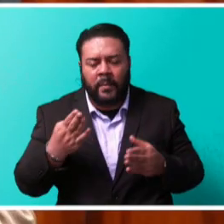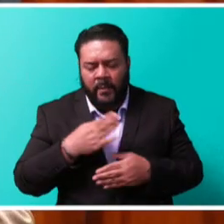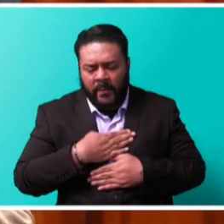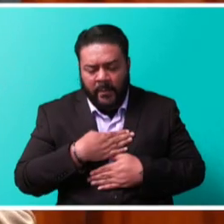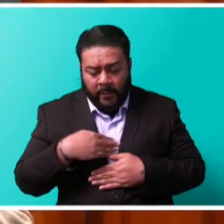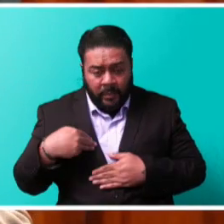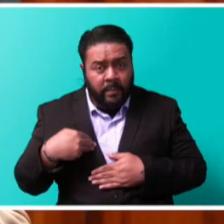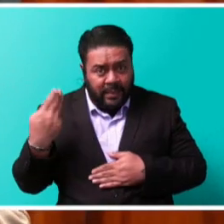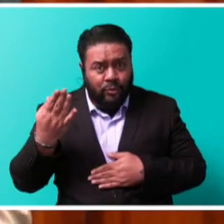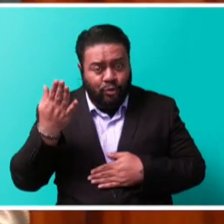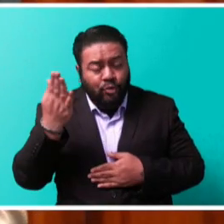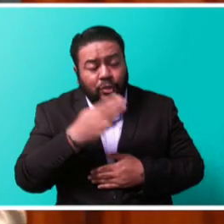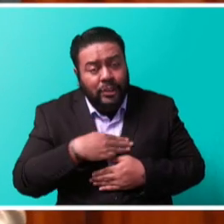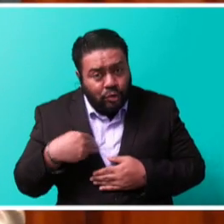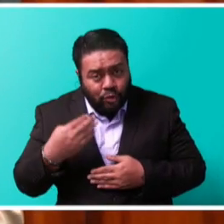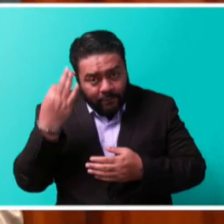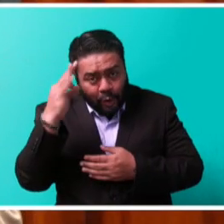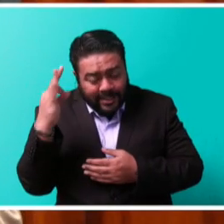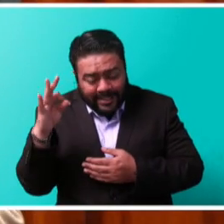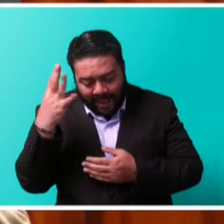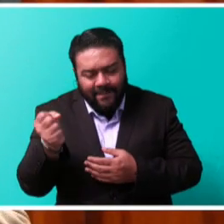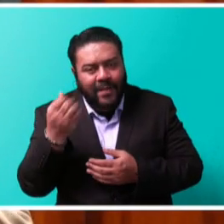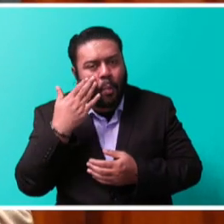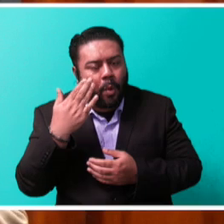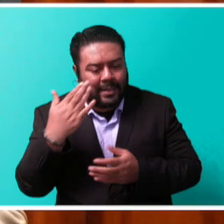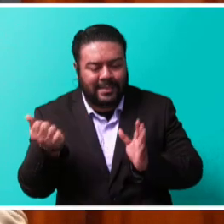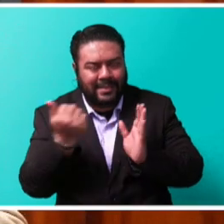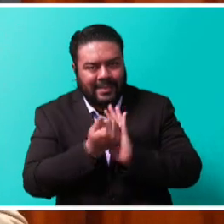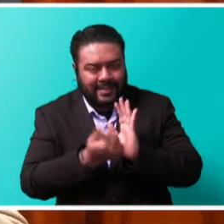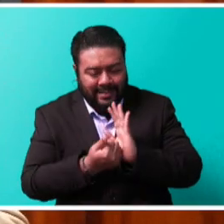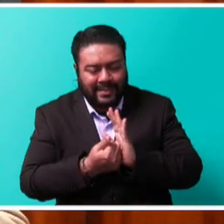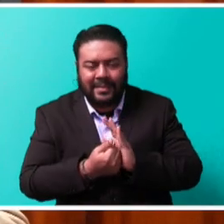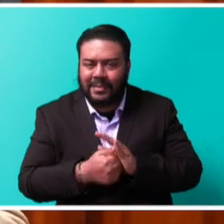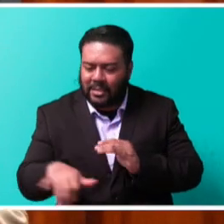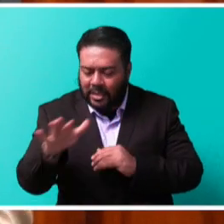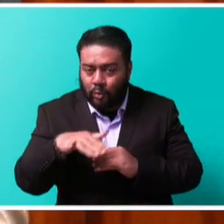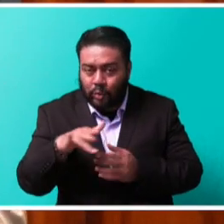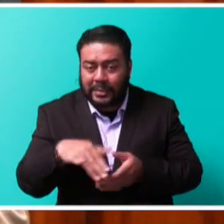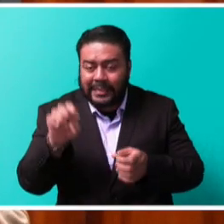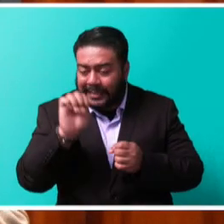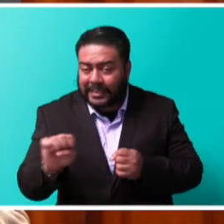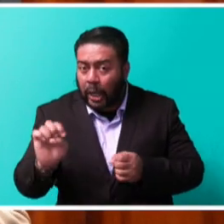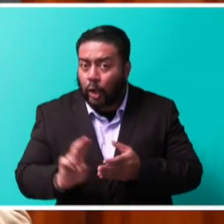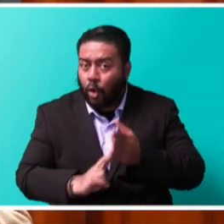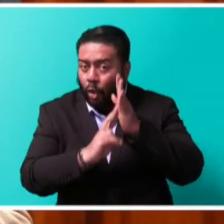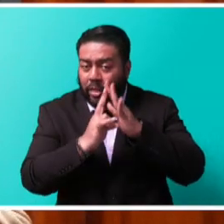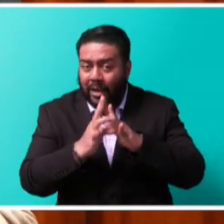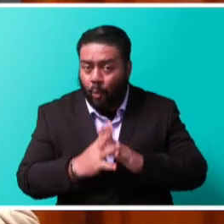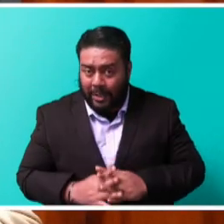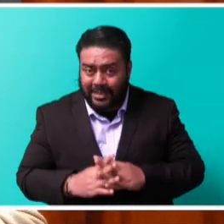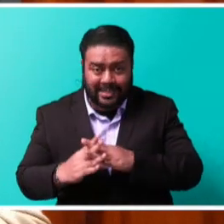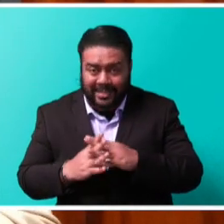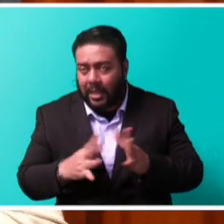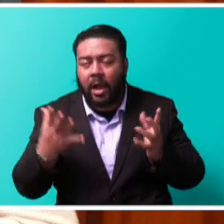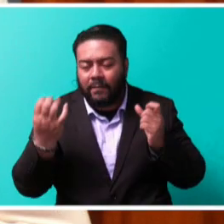has successfully completed the Forest Act awareness sessions across the Central, Eastern, Northern, and Western divisions during the